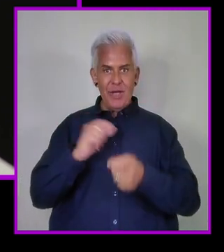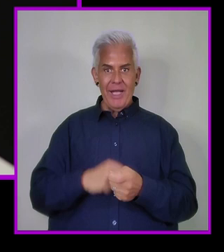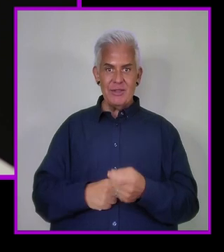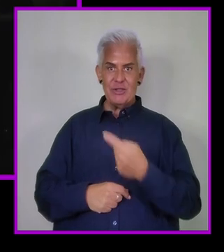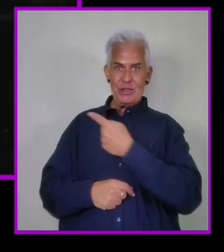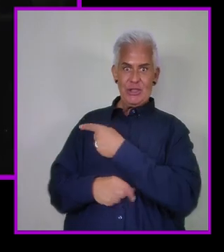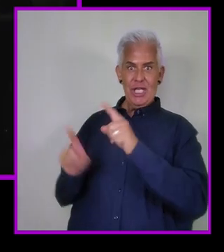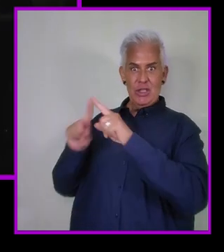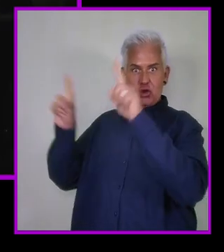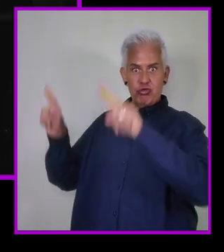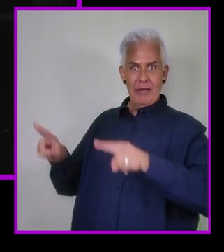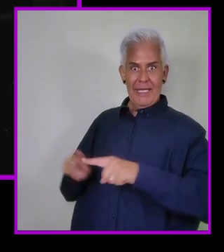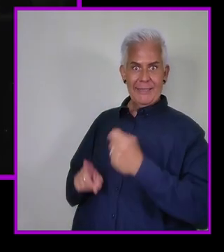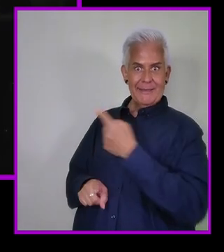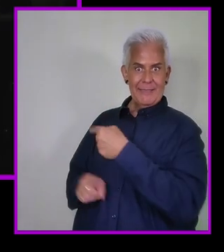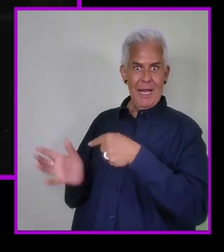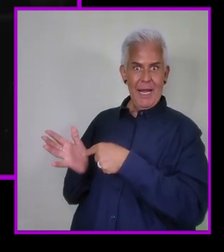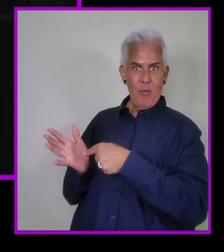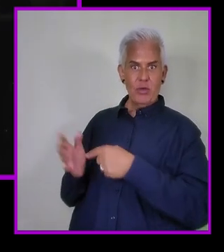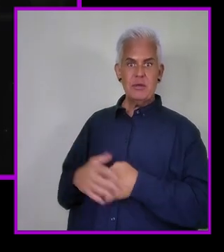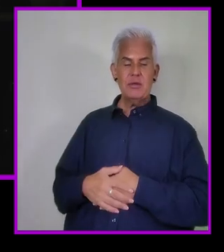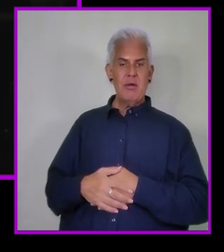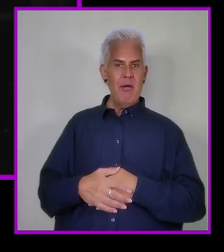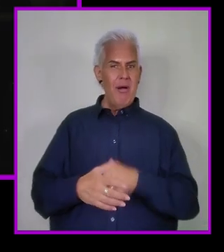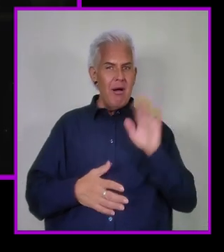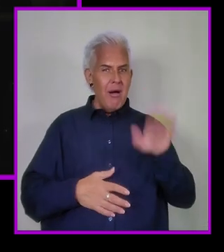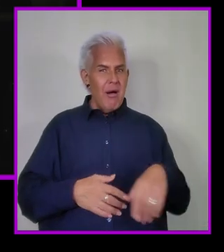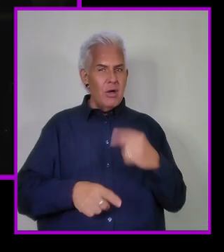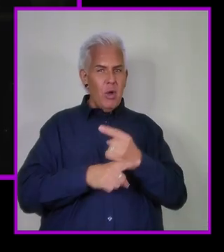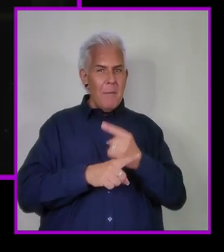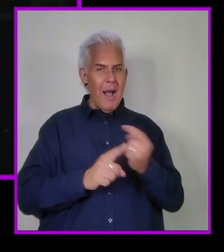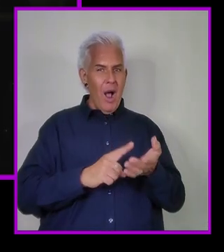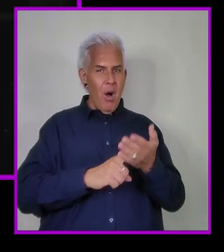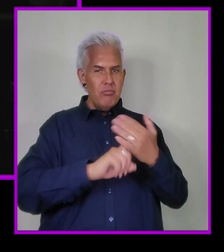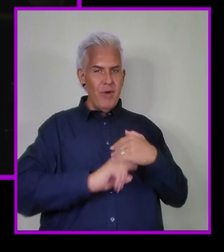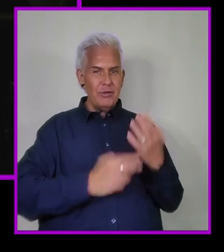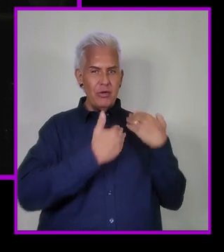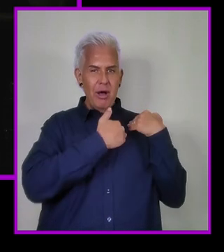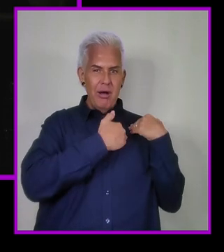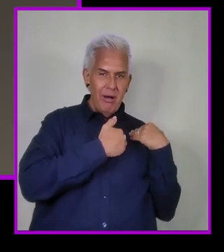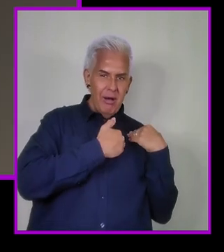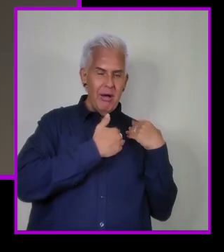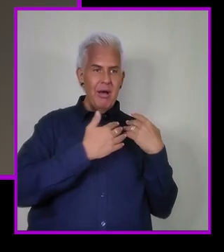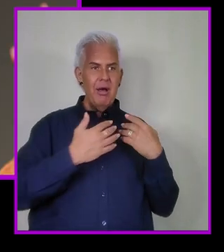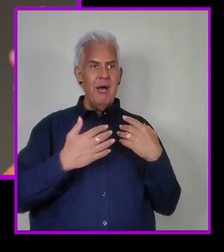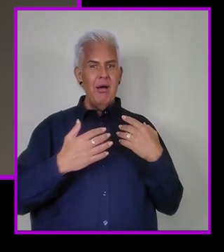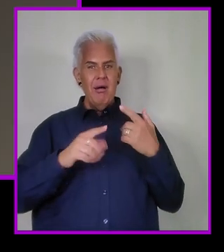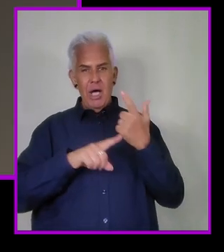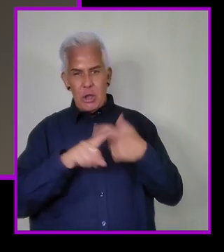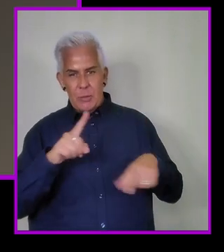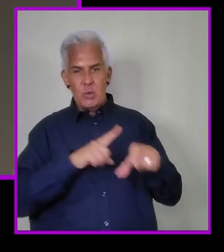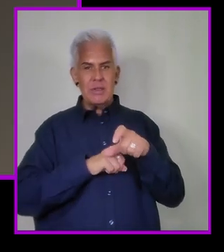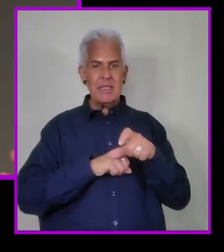is where it matters. Yeah. Yeah, absolutely. And if you think about the pressure, you talked about the pressure there, David, about the